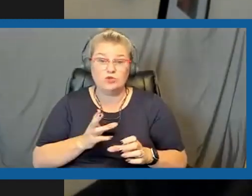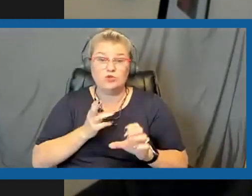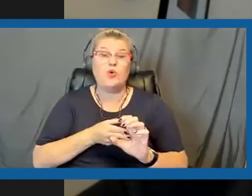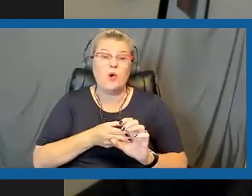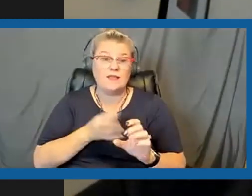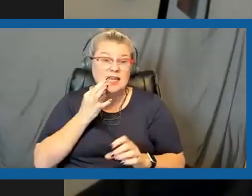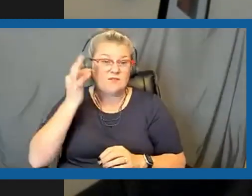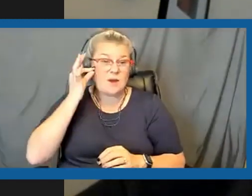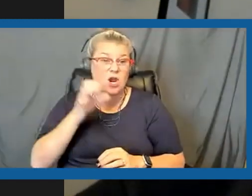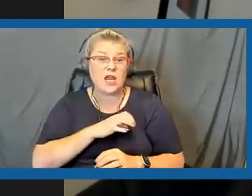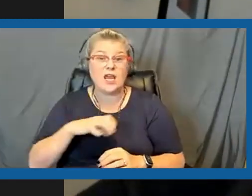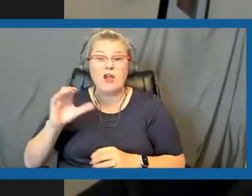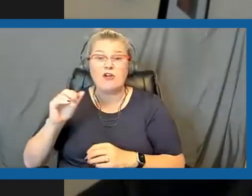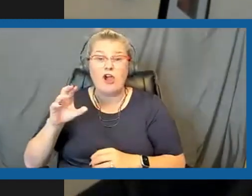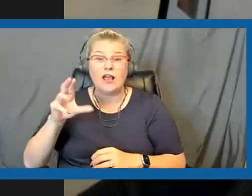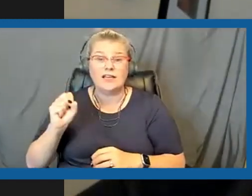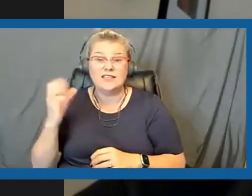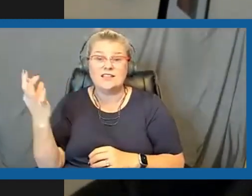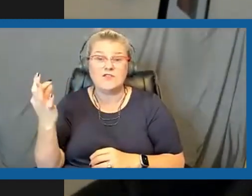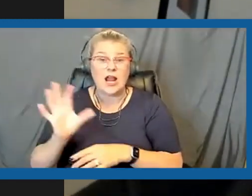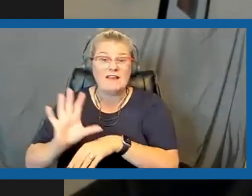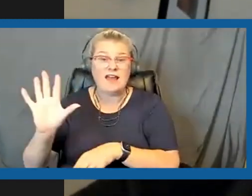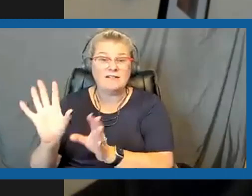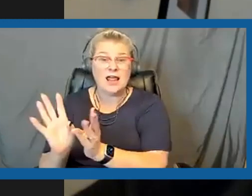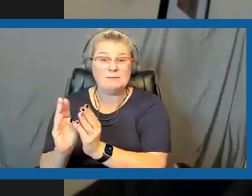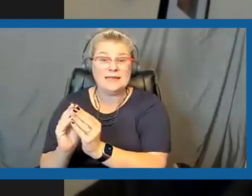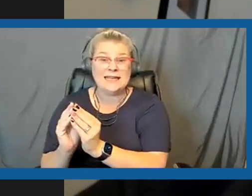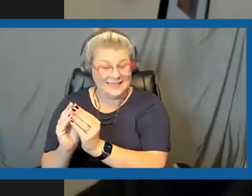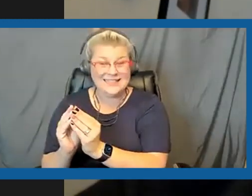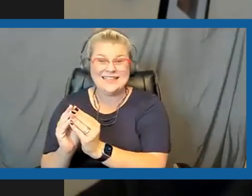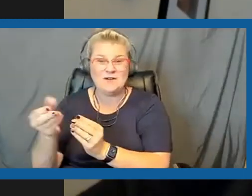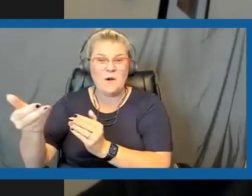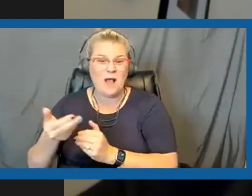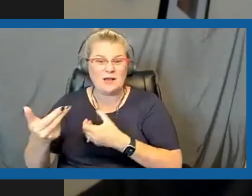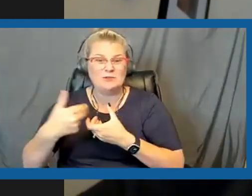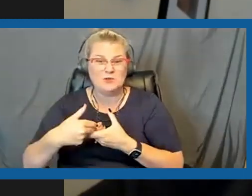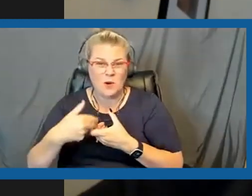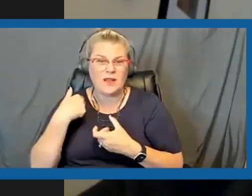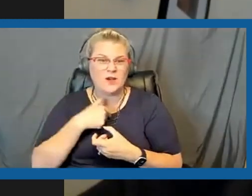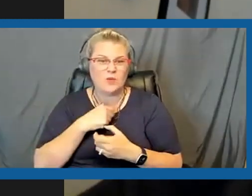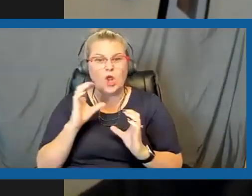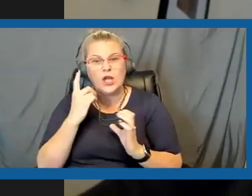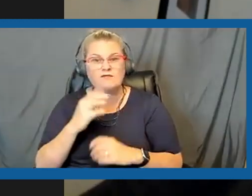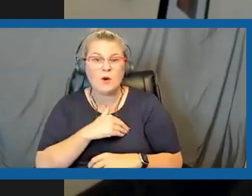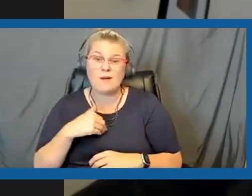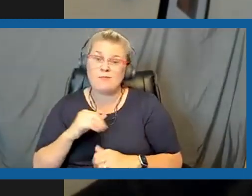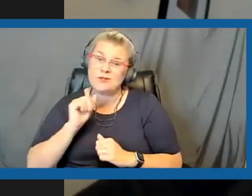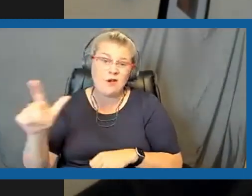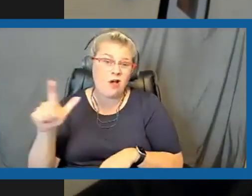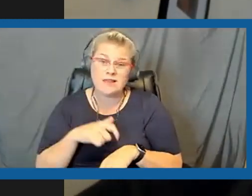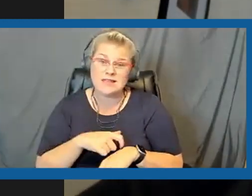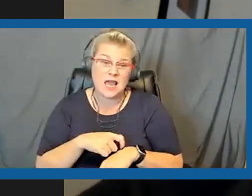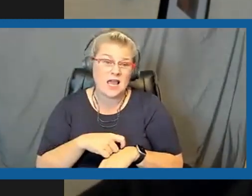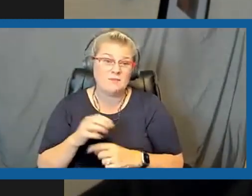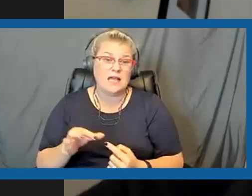invite them to our caucus meeting Friday at 5 o'clock. You're welcome to join. We're looking for members all the time,